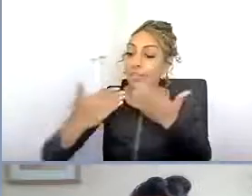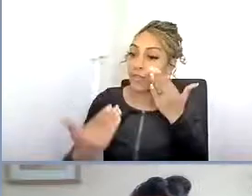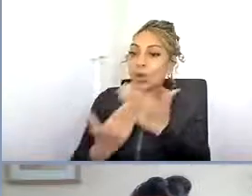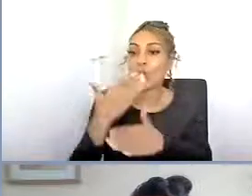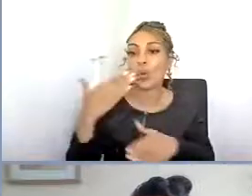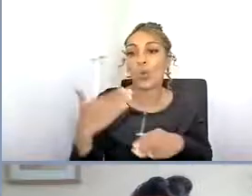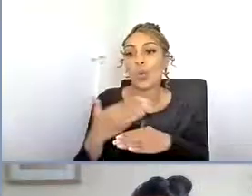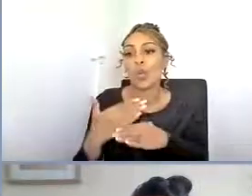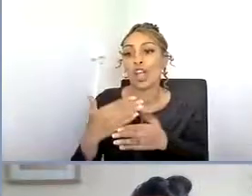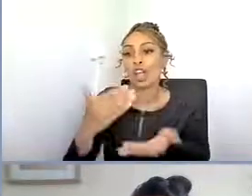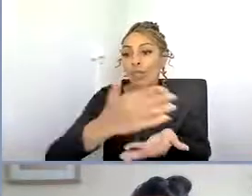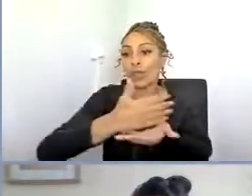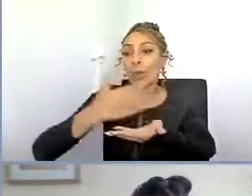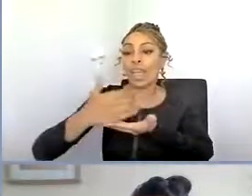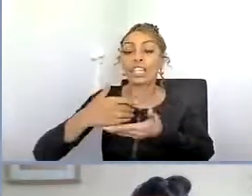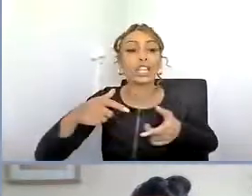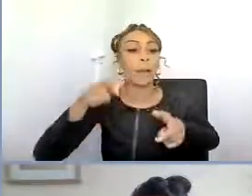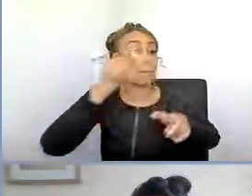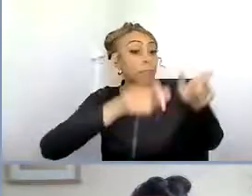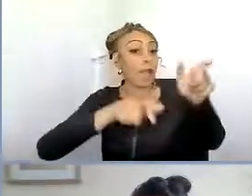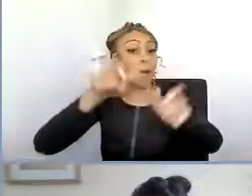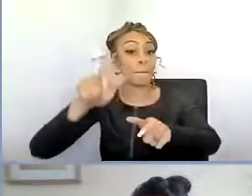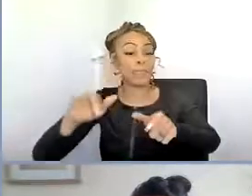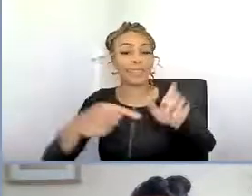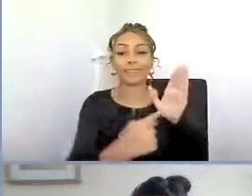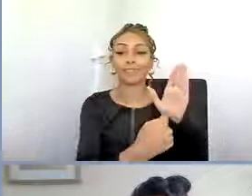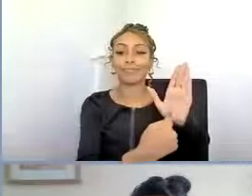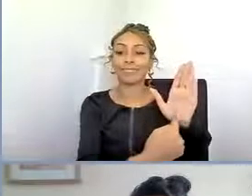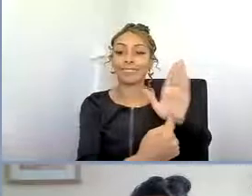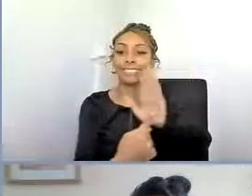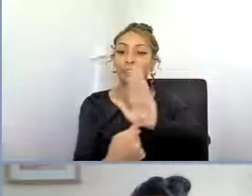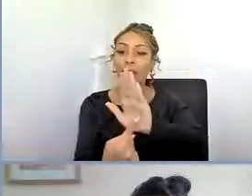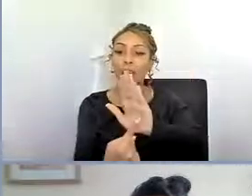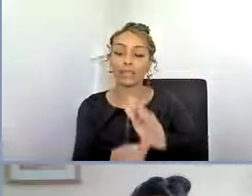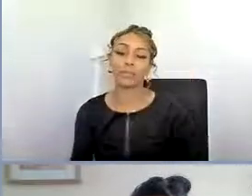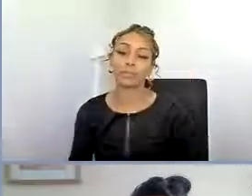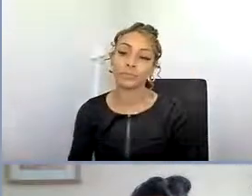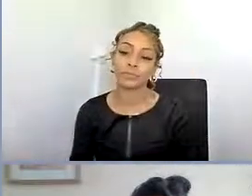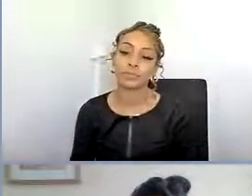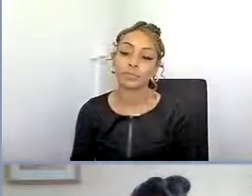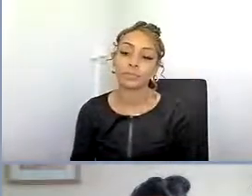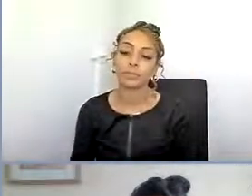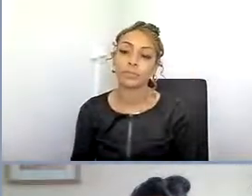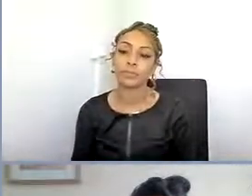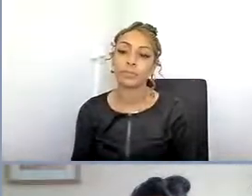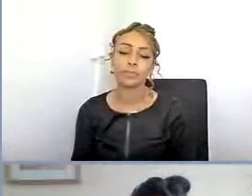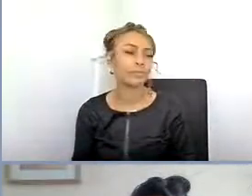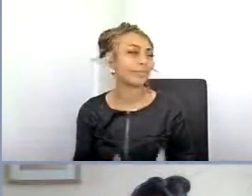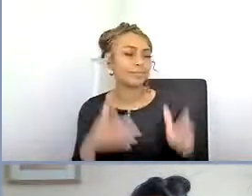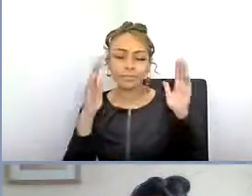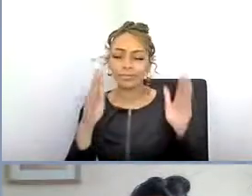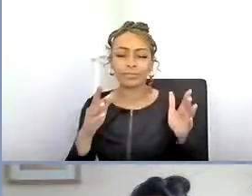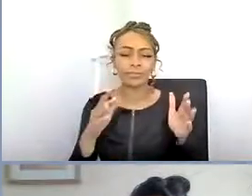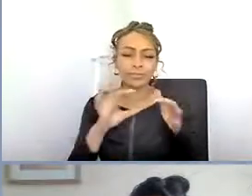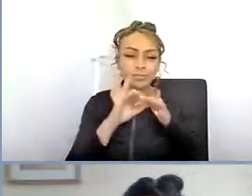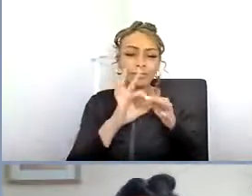part of a collection that's for public display. And these aren't mutually exclusive concepts, but I really